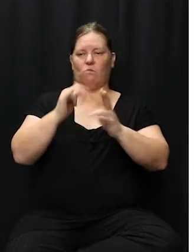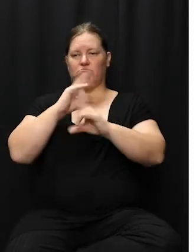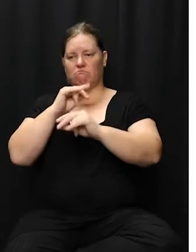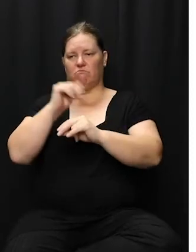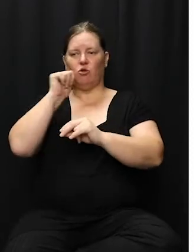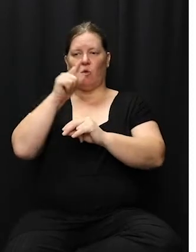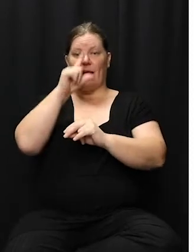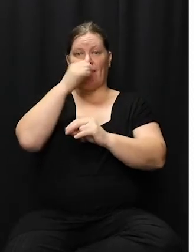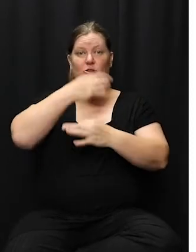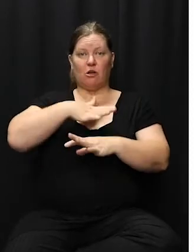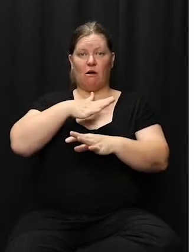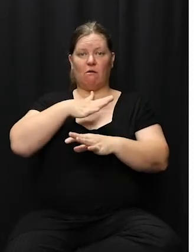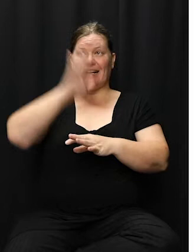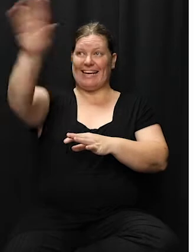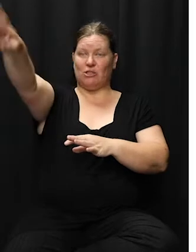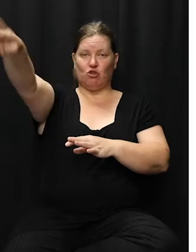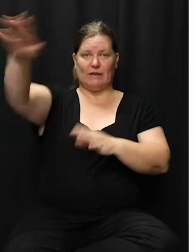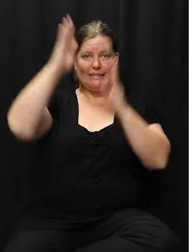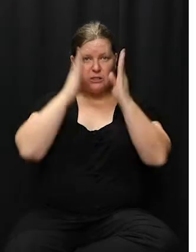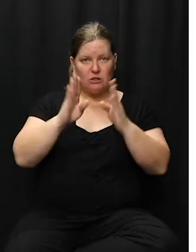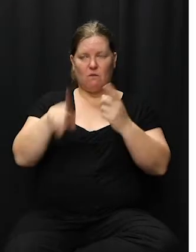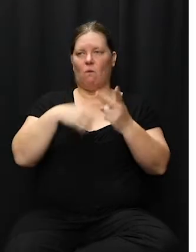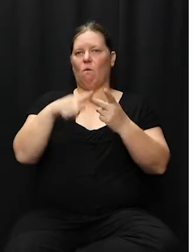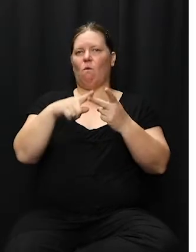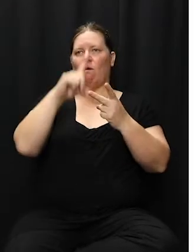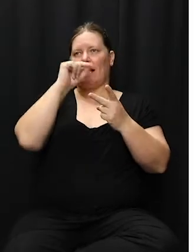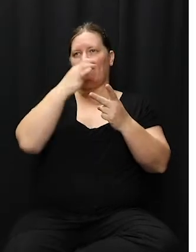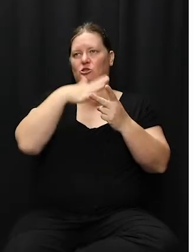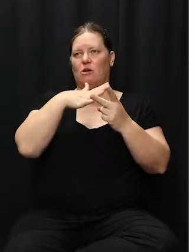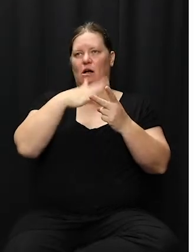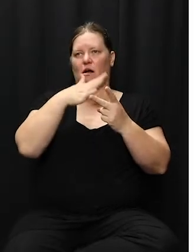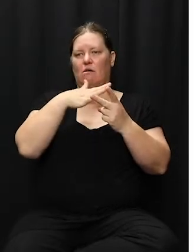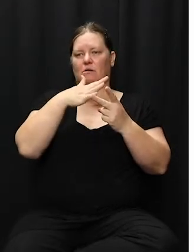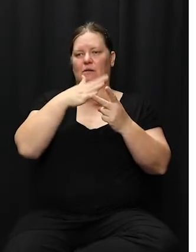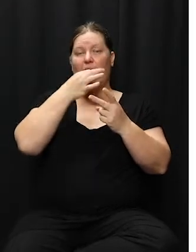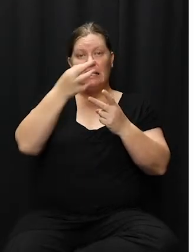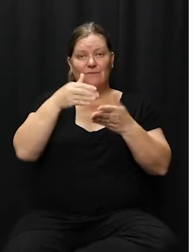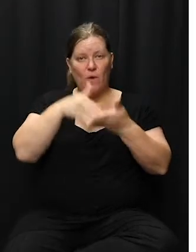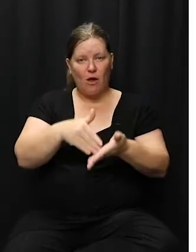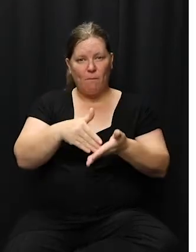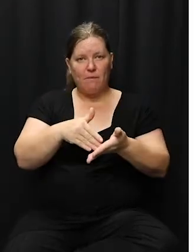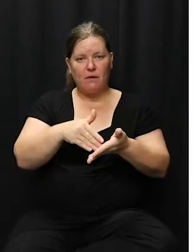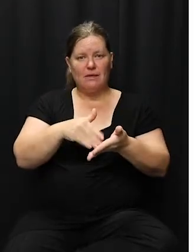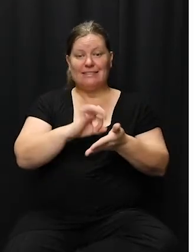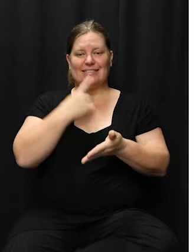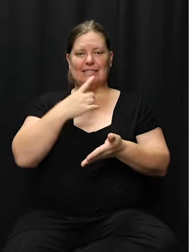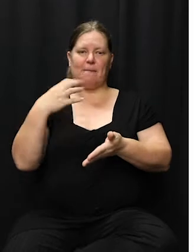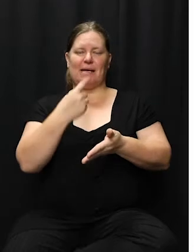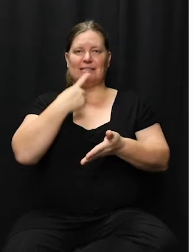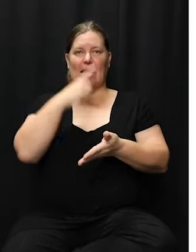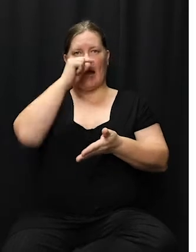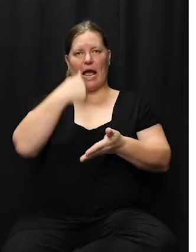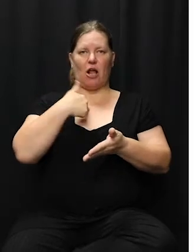does the child get attention? Are they able to get attention, or can they ask for help? It doesn't say you have to say, can I